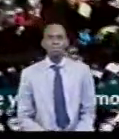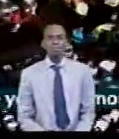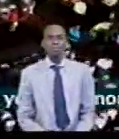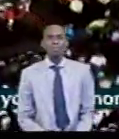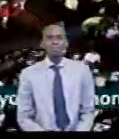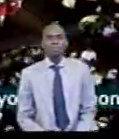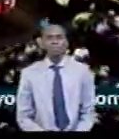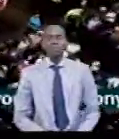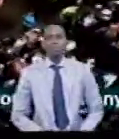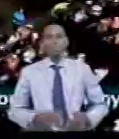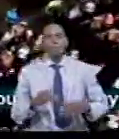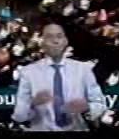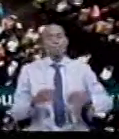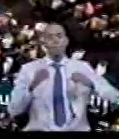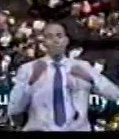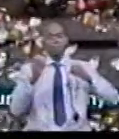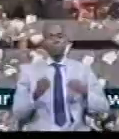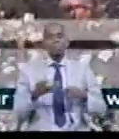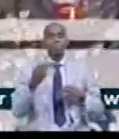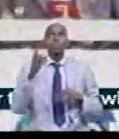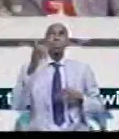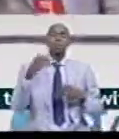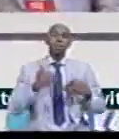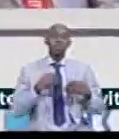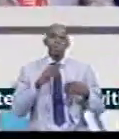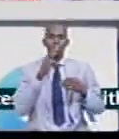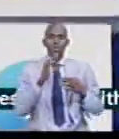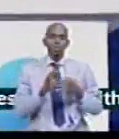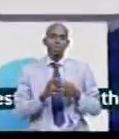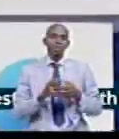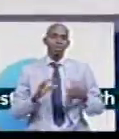of God has been released.